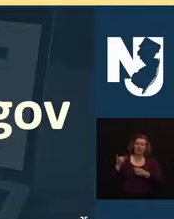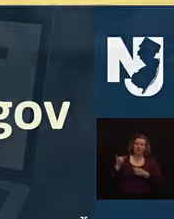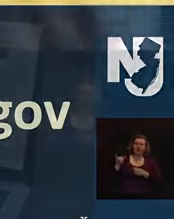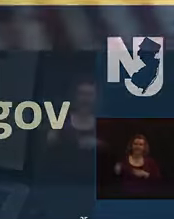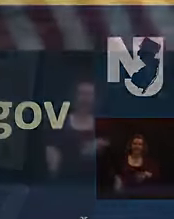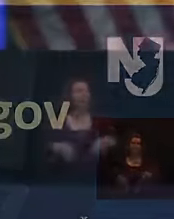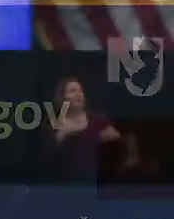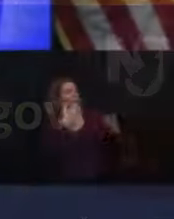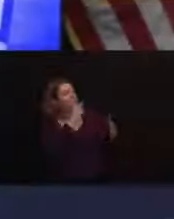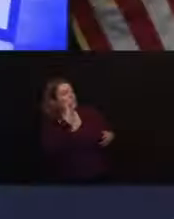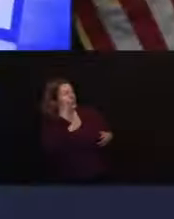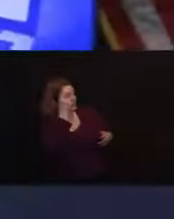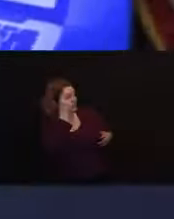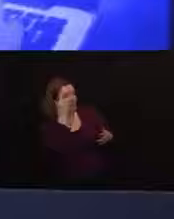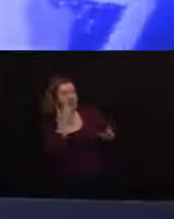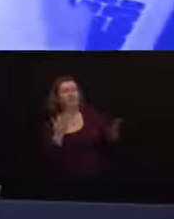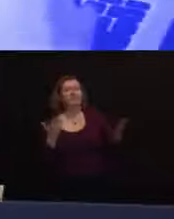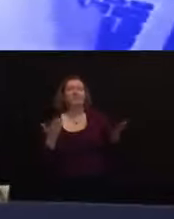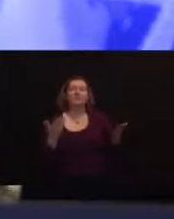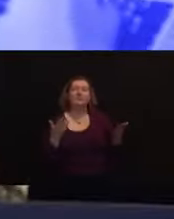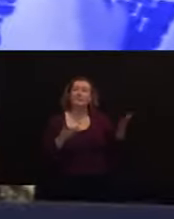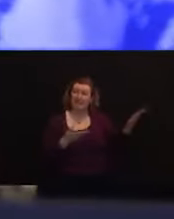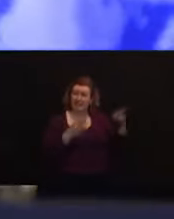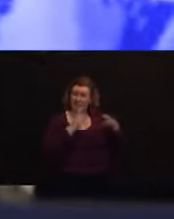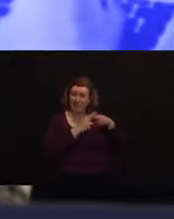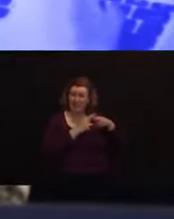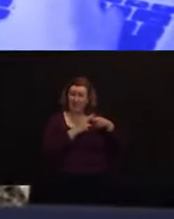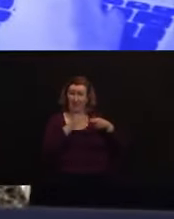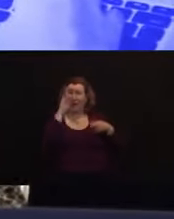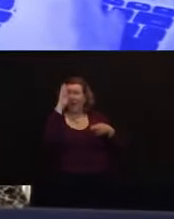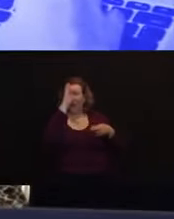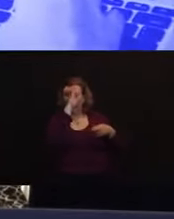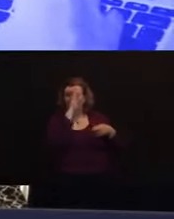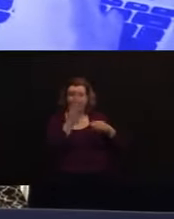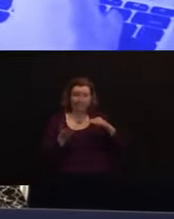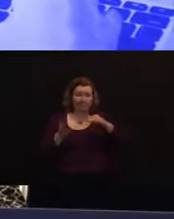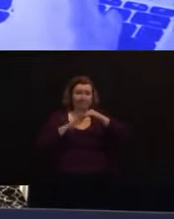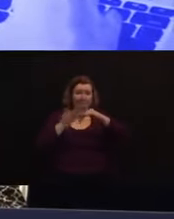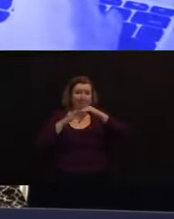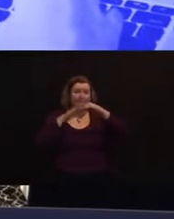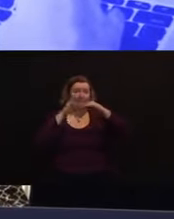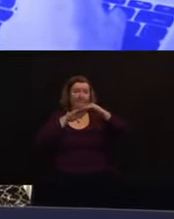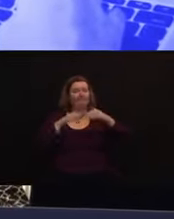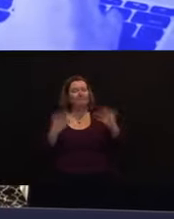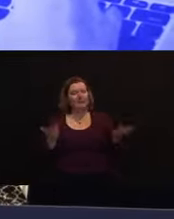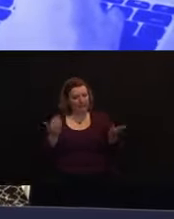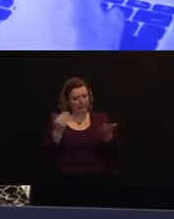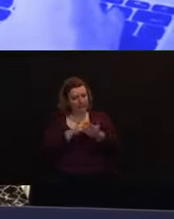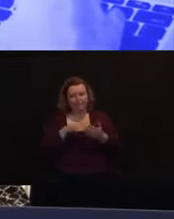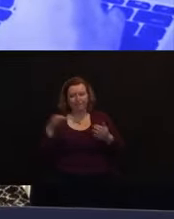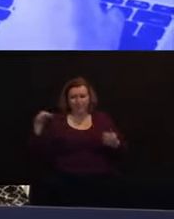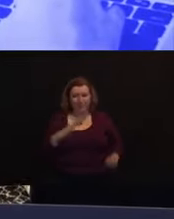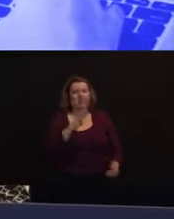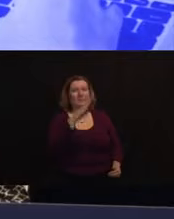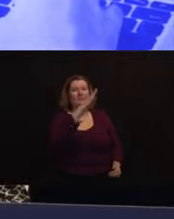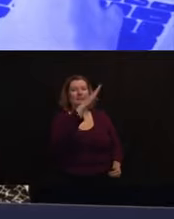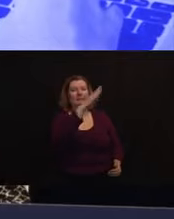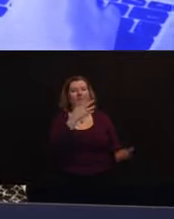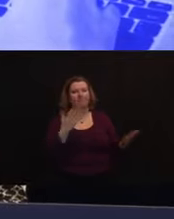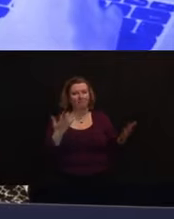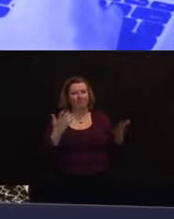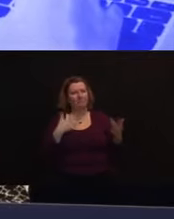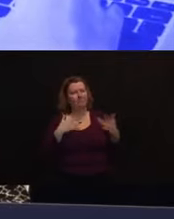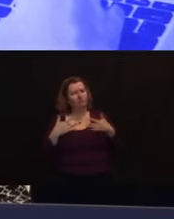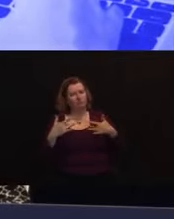Governor. As the Governor shared, hospitalizations have increased again in our state, and this trend is definitely concerning.